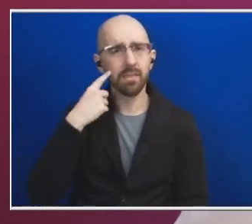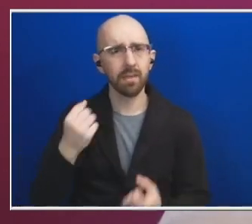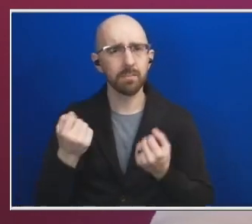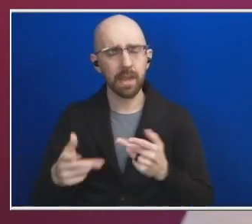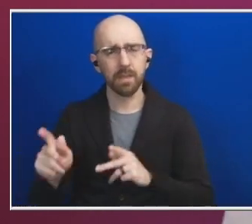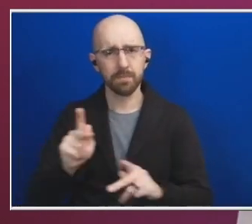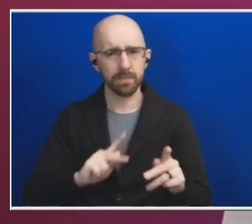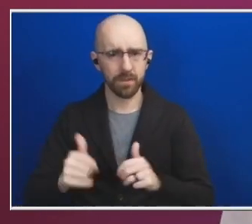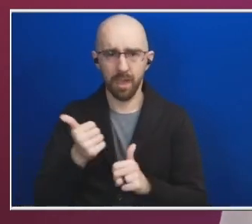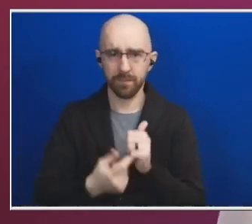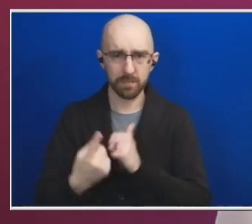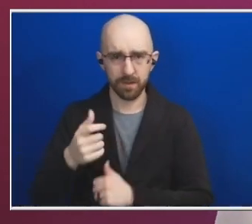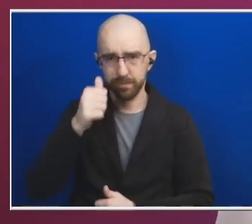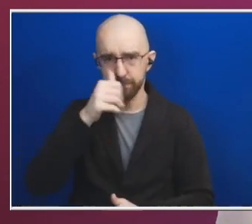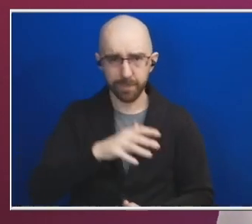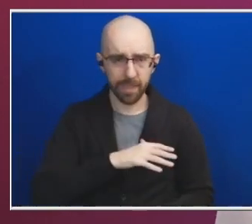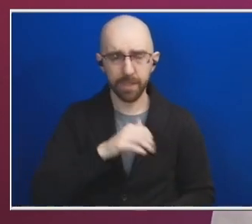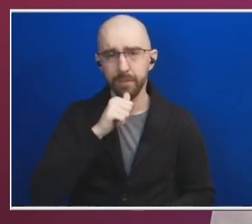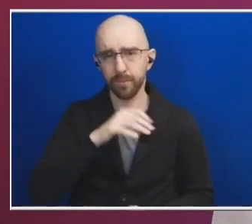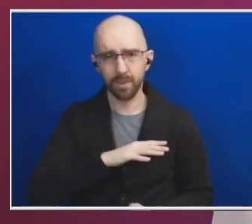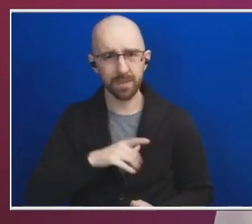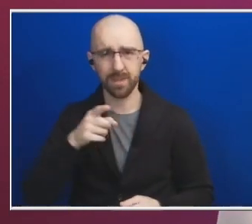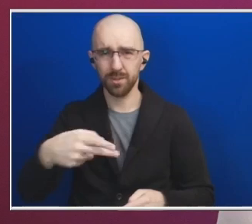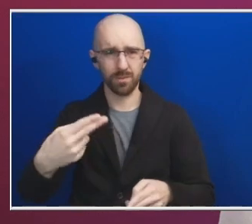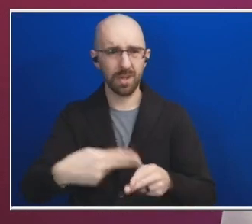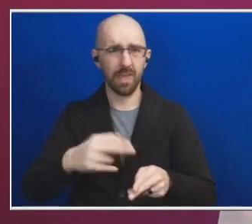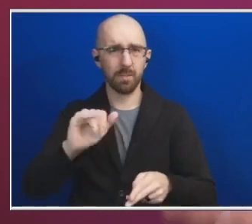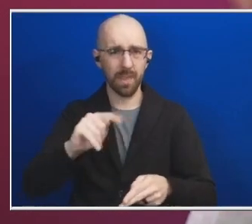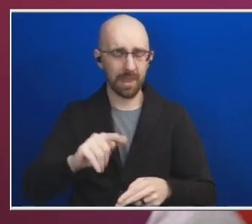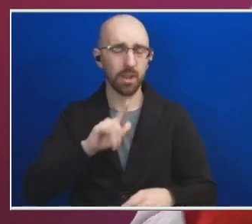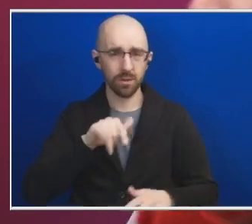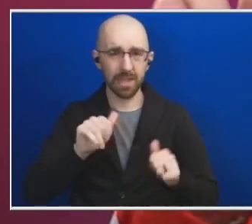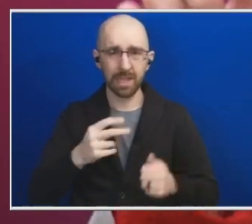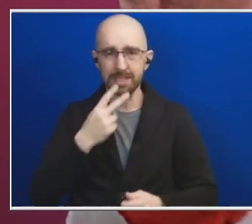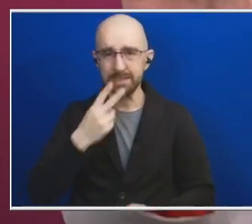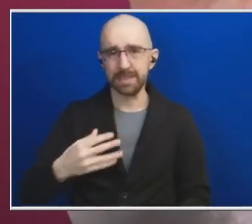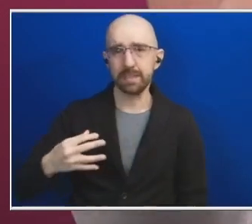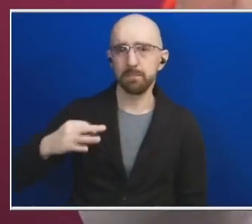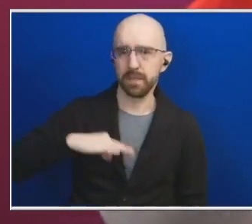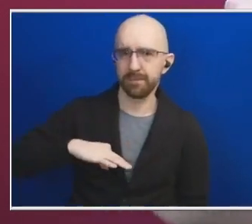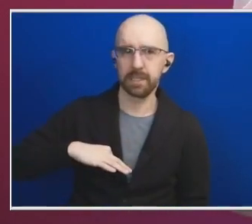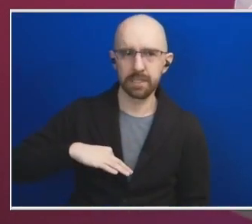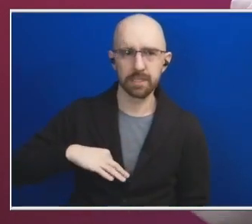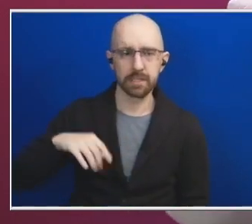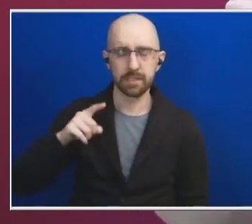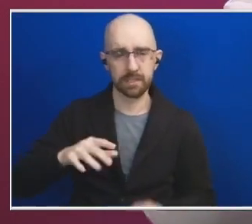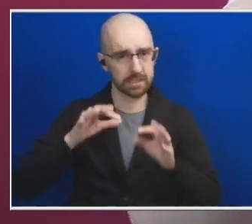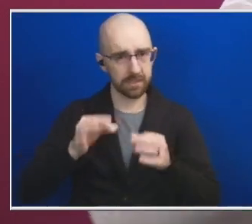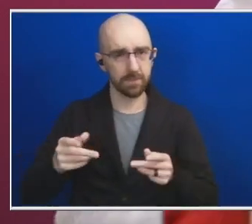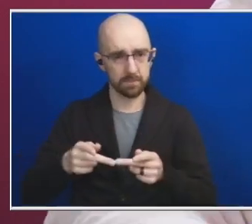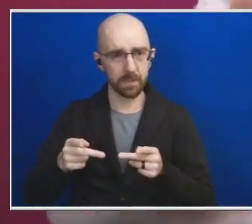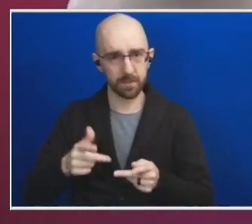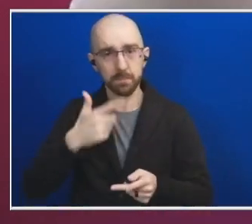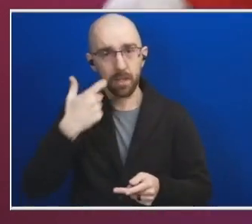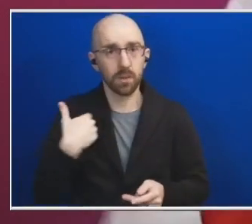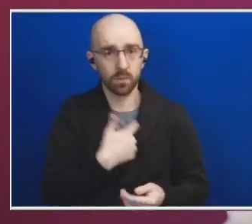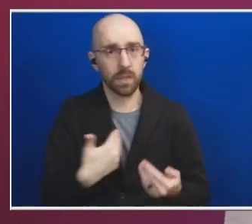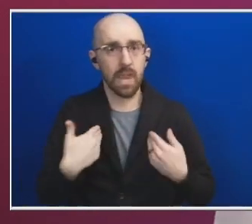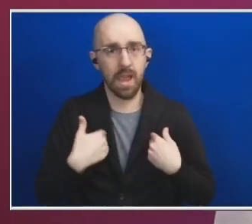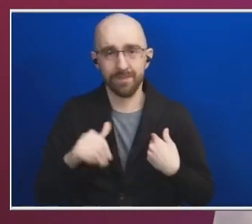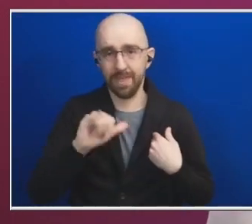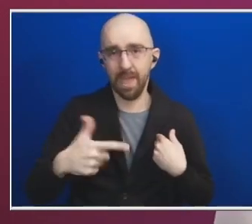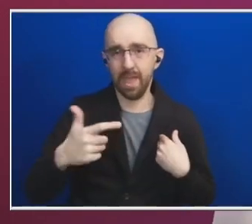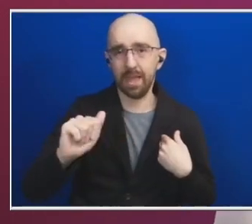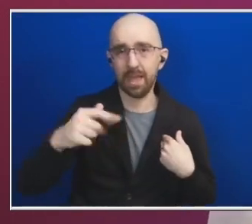women, you name it, can really see a benefit. And this is definitely a place where, because we have that gap, we can really see an